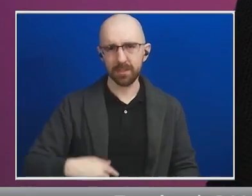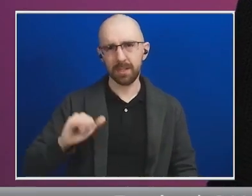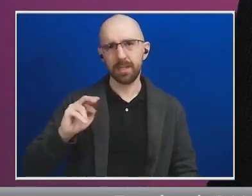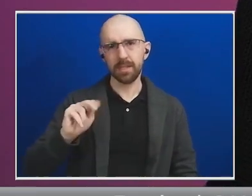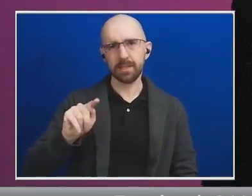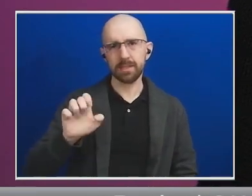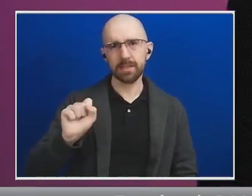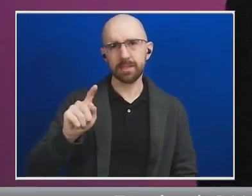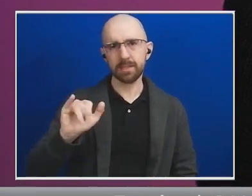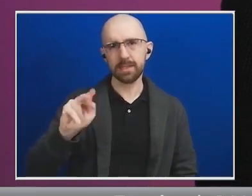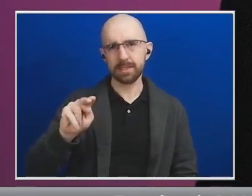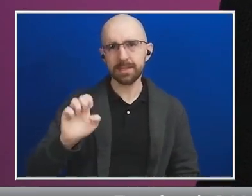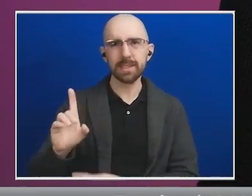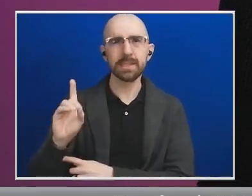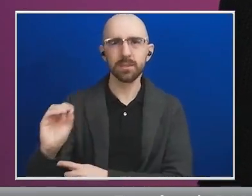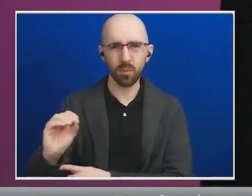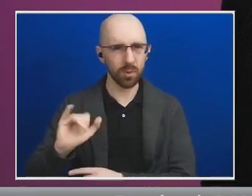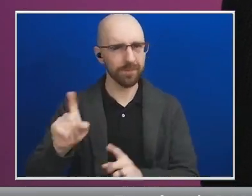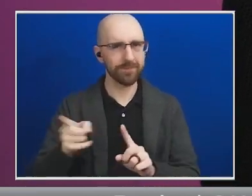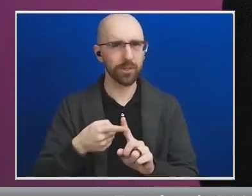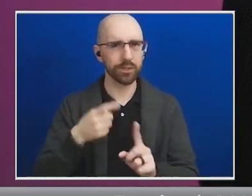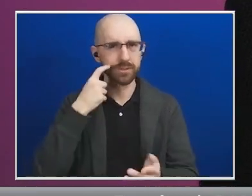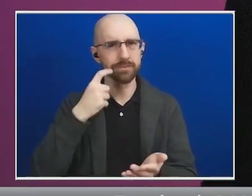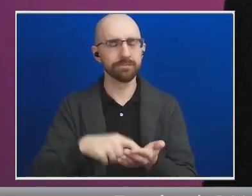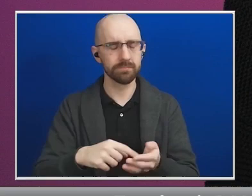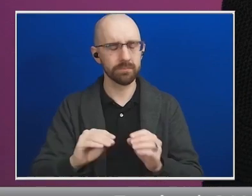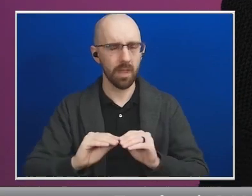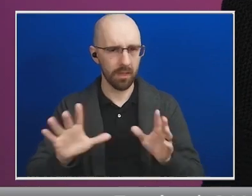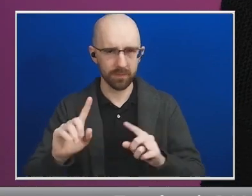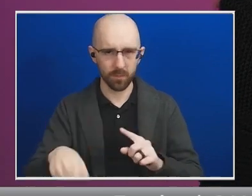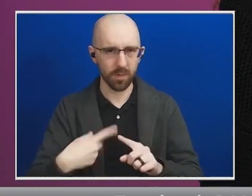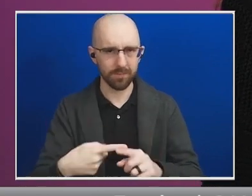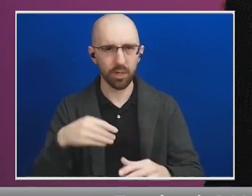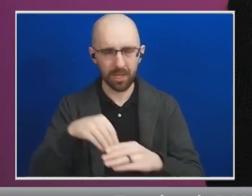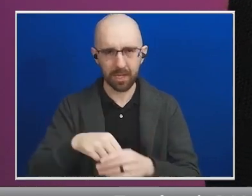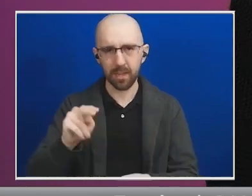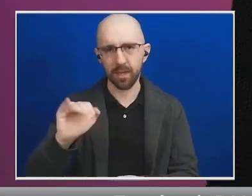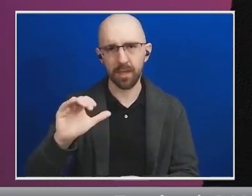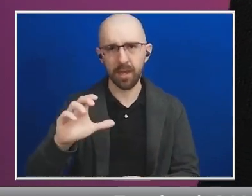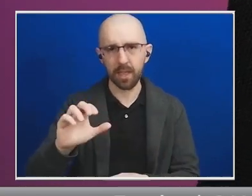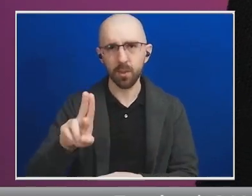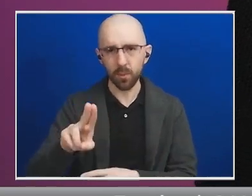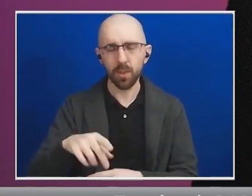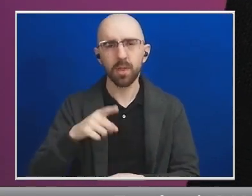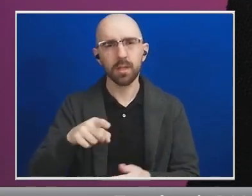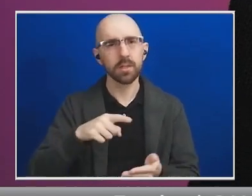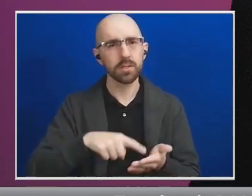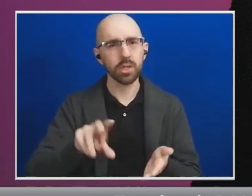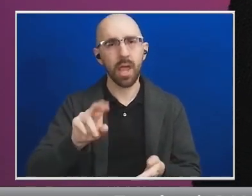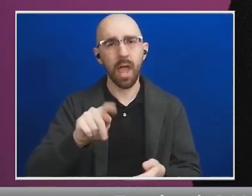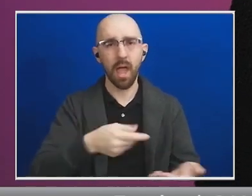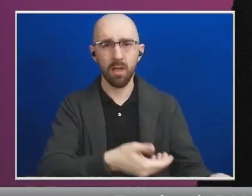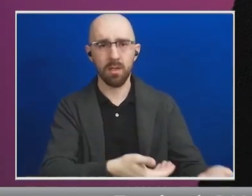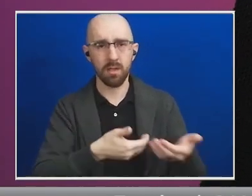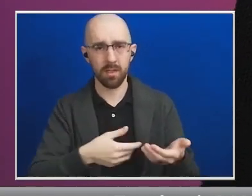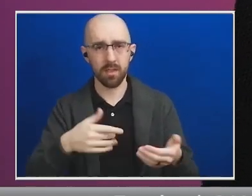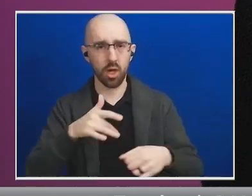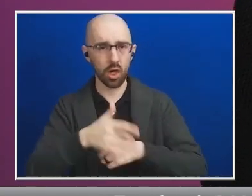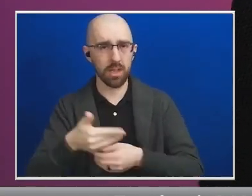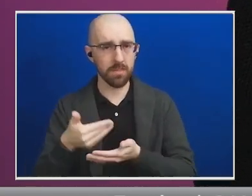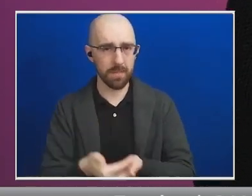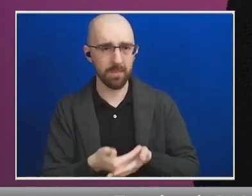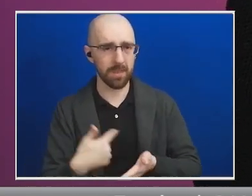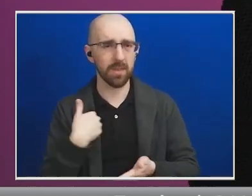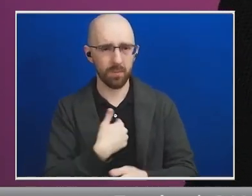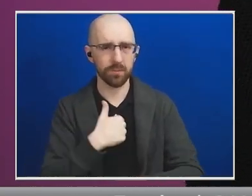first clue. And then obviously when you're in a NICU and you're checking out a premature baby, you know, then we were told, you know,